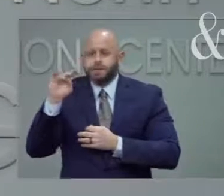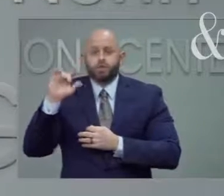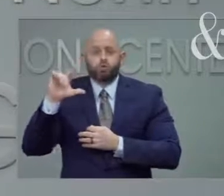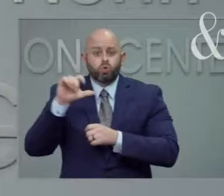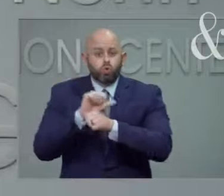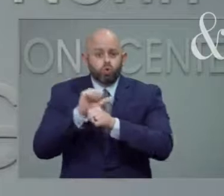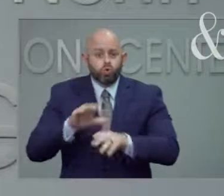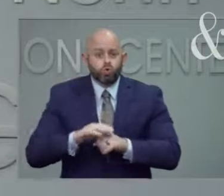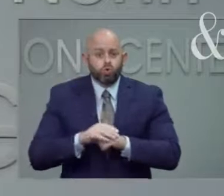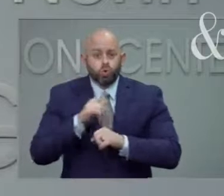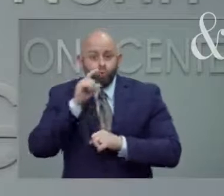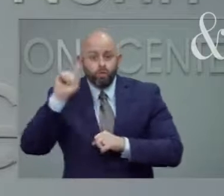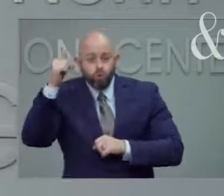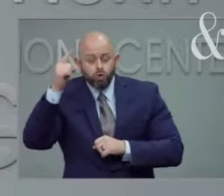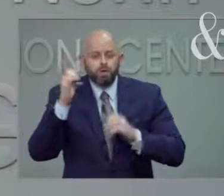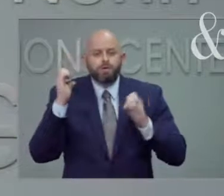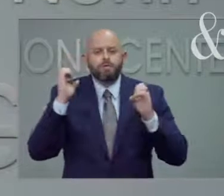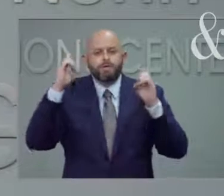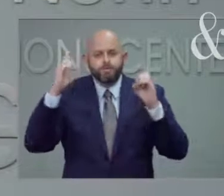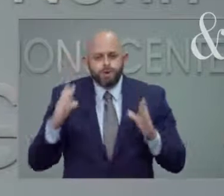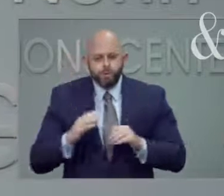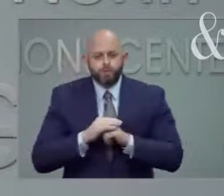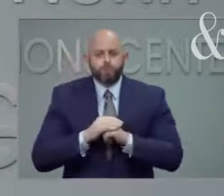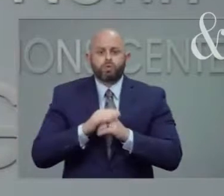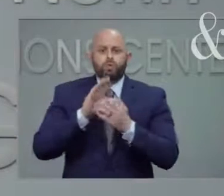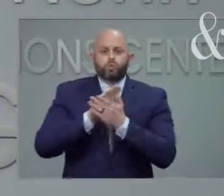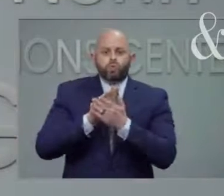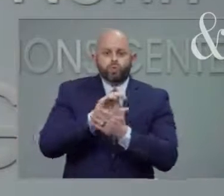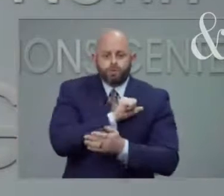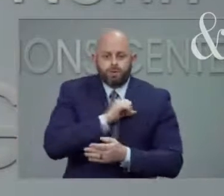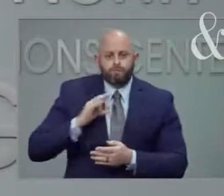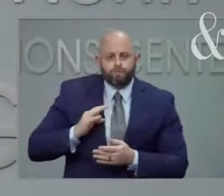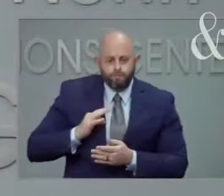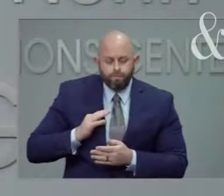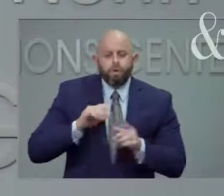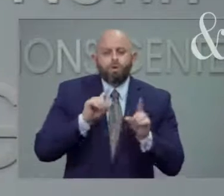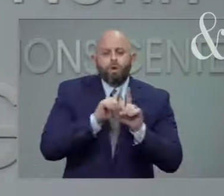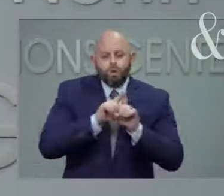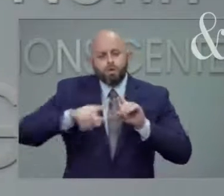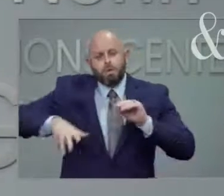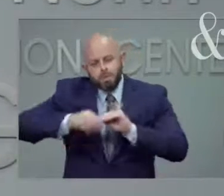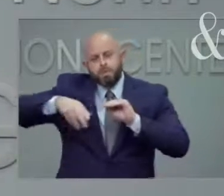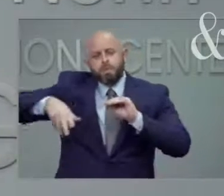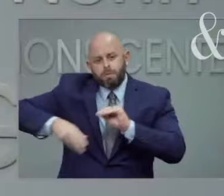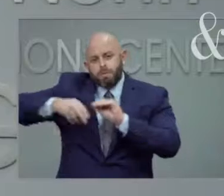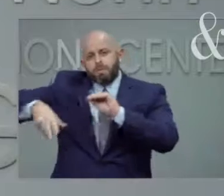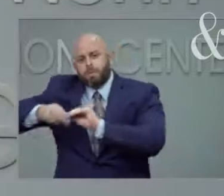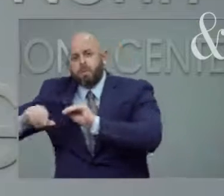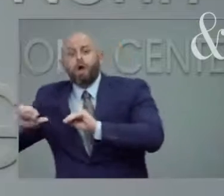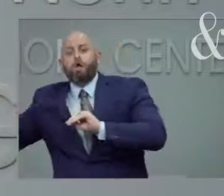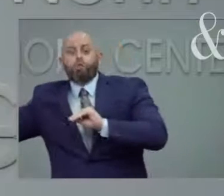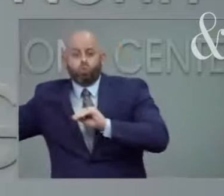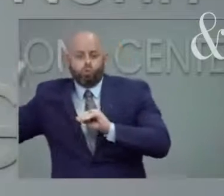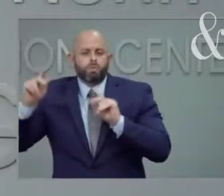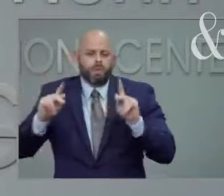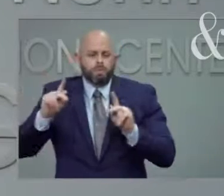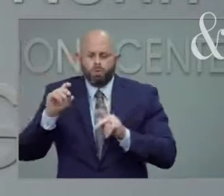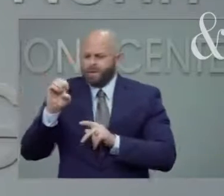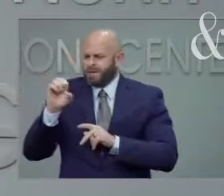school personnel, and then expanding to additional Group 3 frontline workers on March the